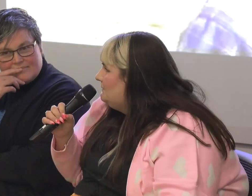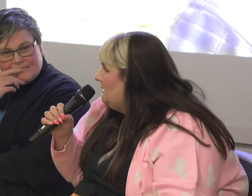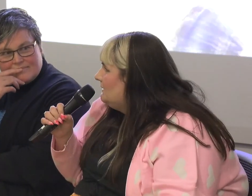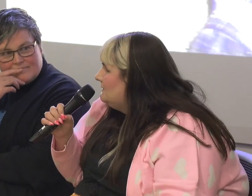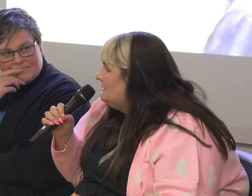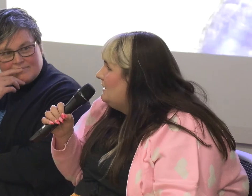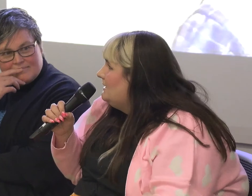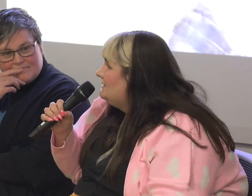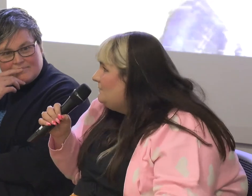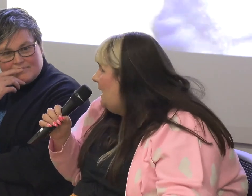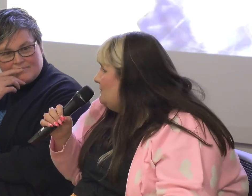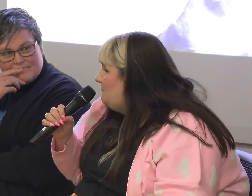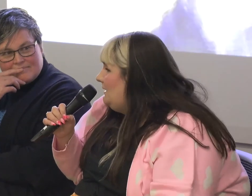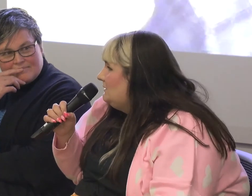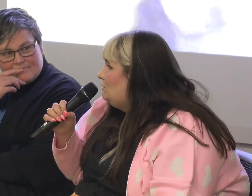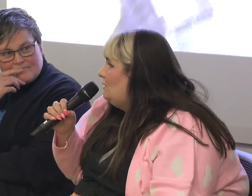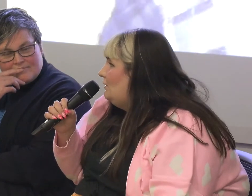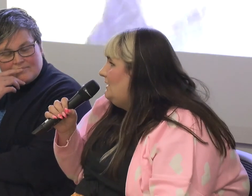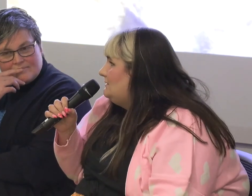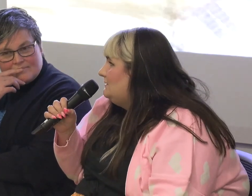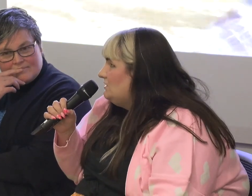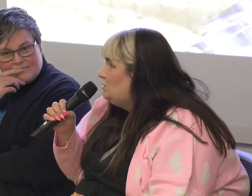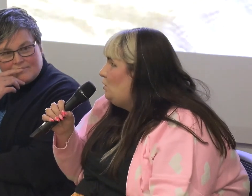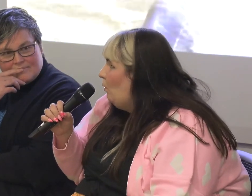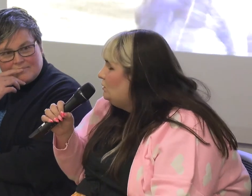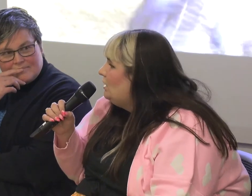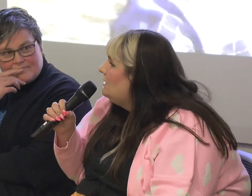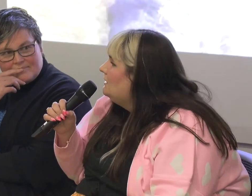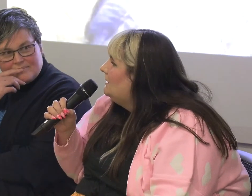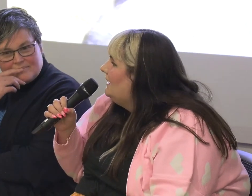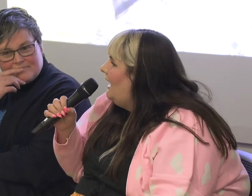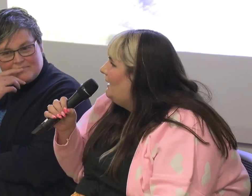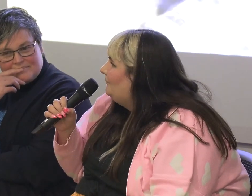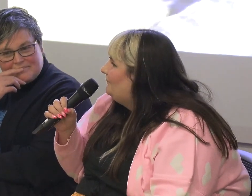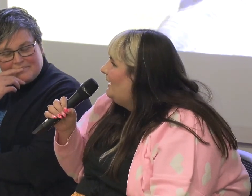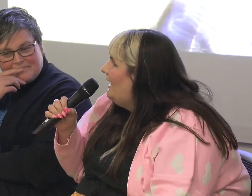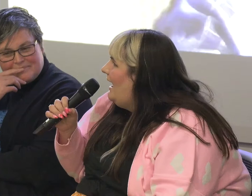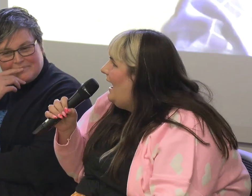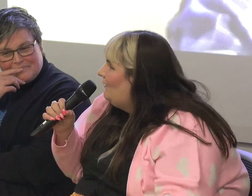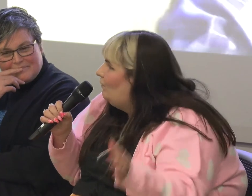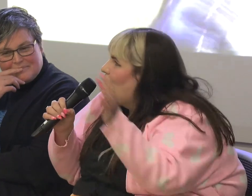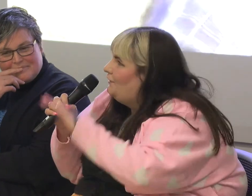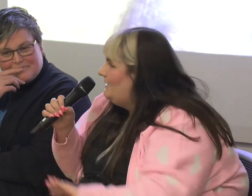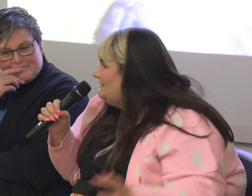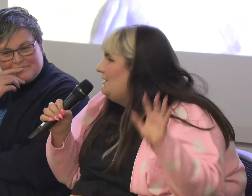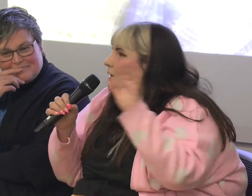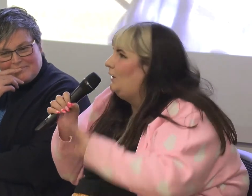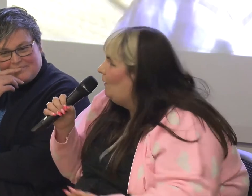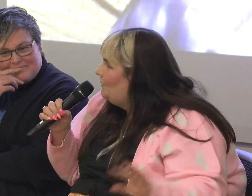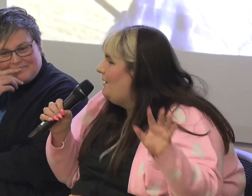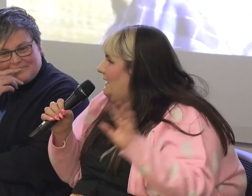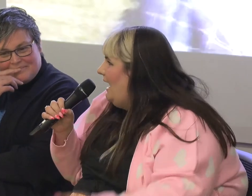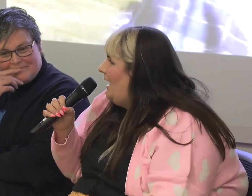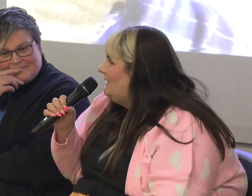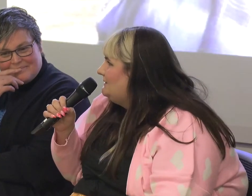relax, because sometimes being in the studio is just torture, and all the things that go along